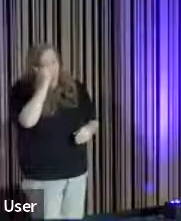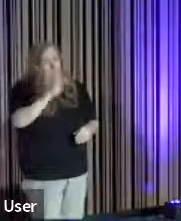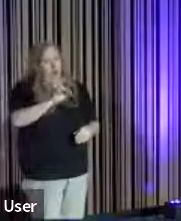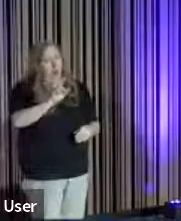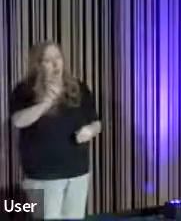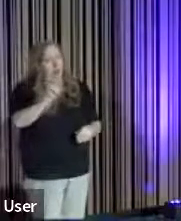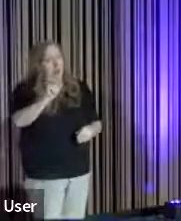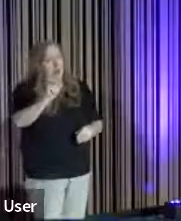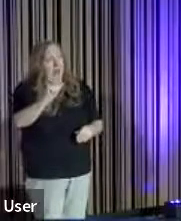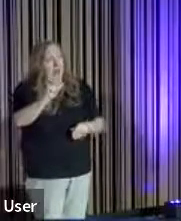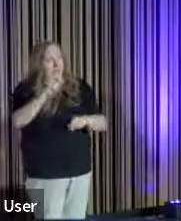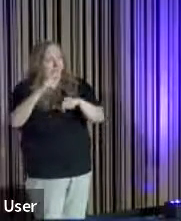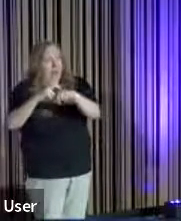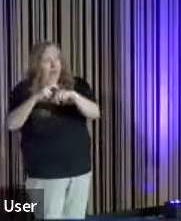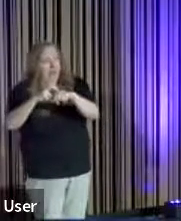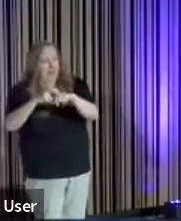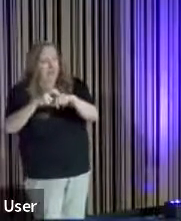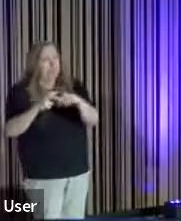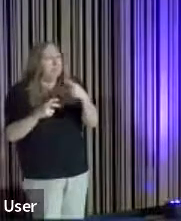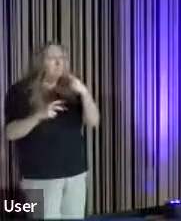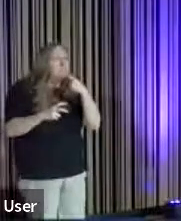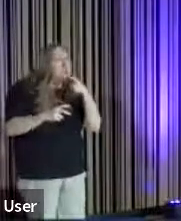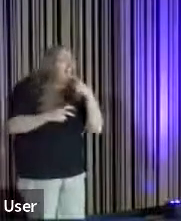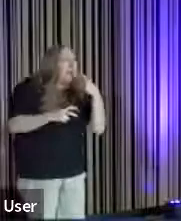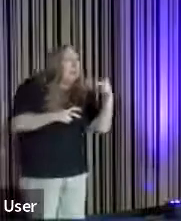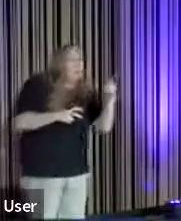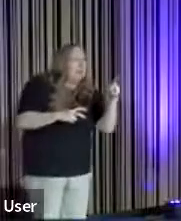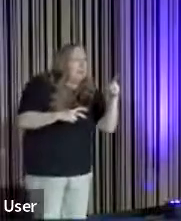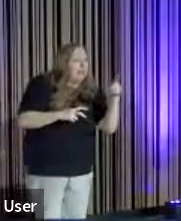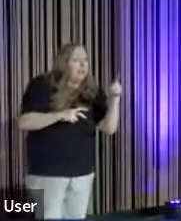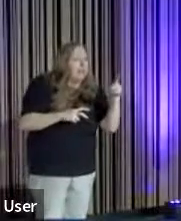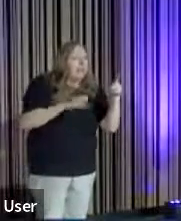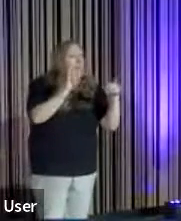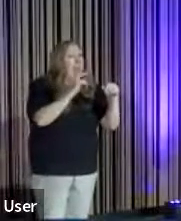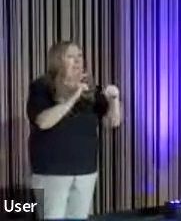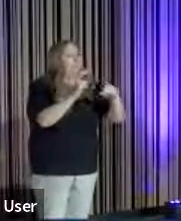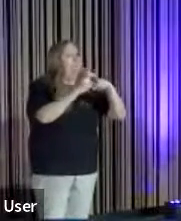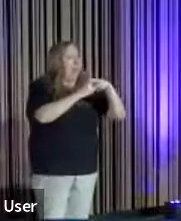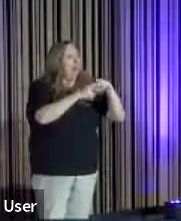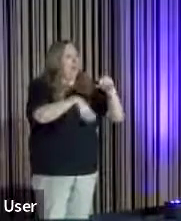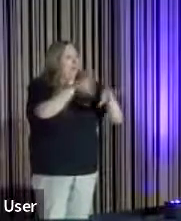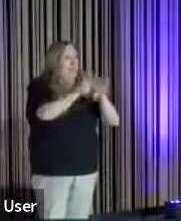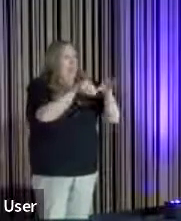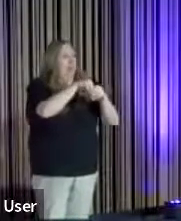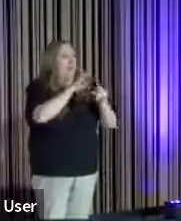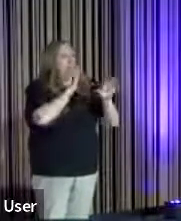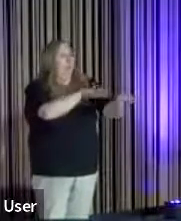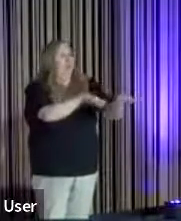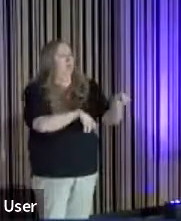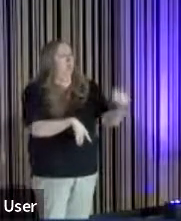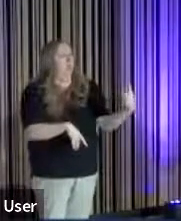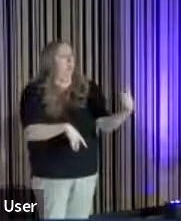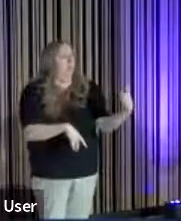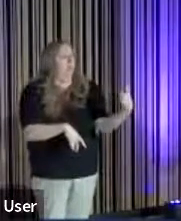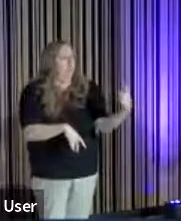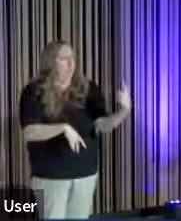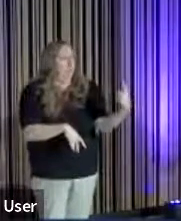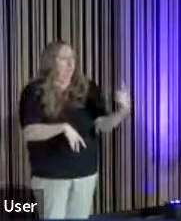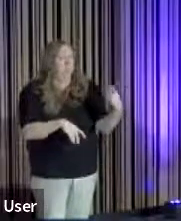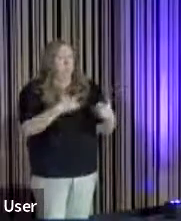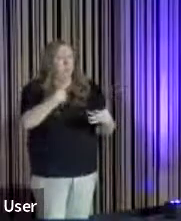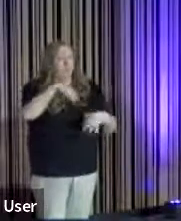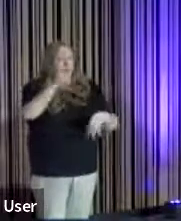In red or pinkish are viruses that were here discovered in the global ocean. And so we actually